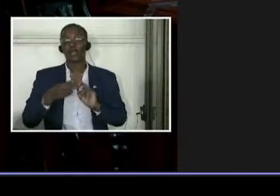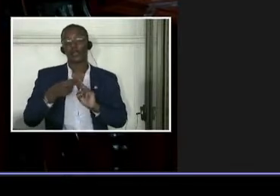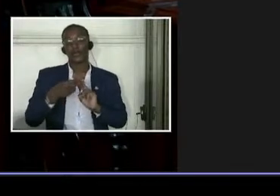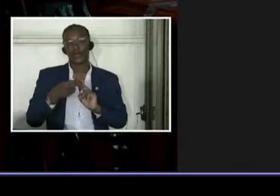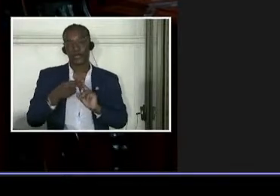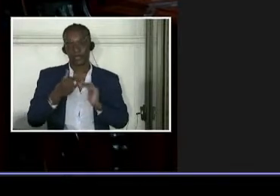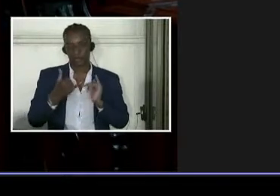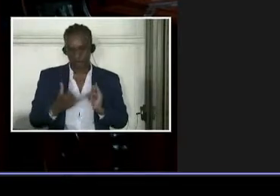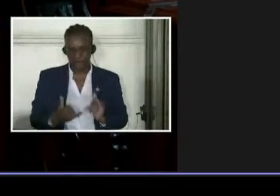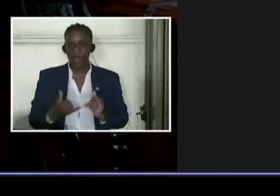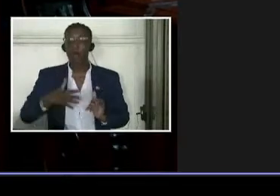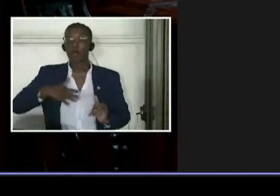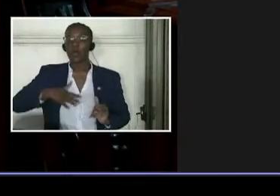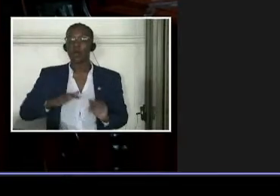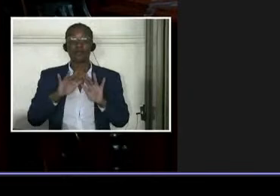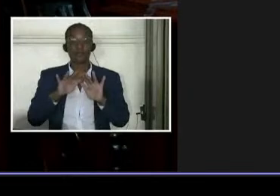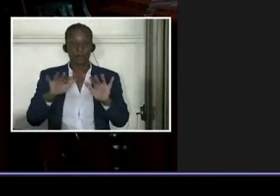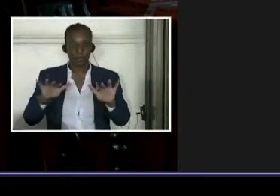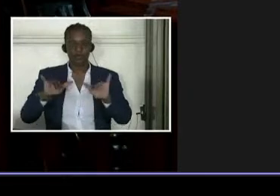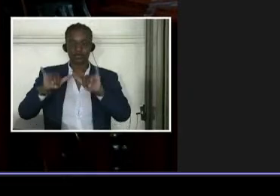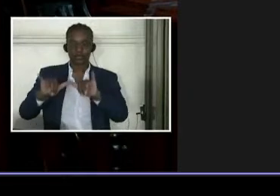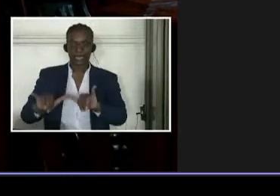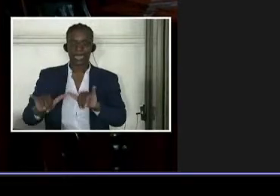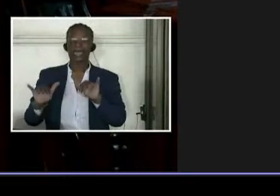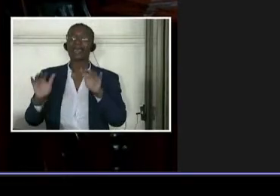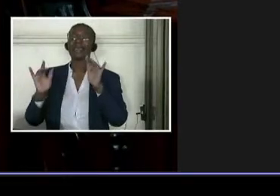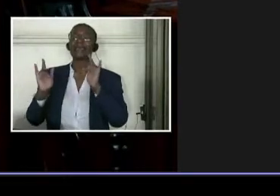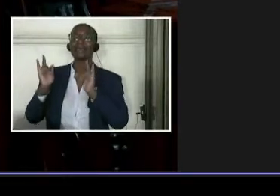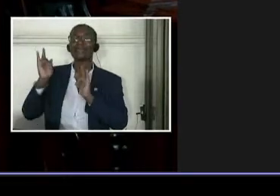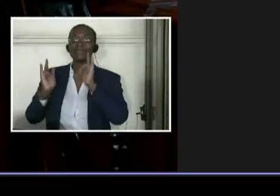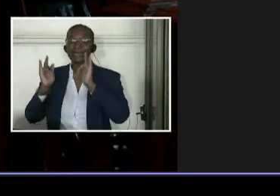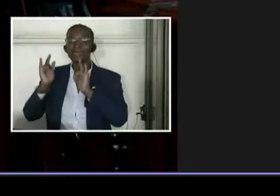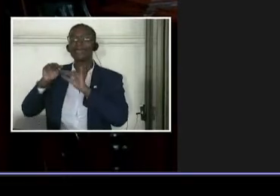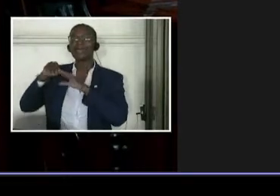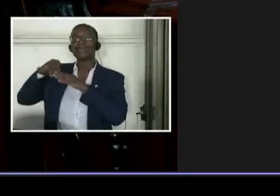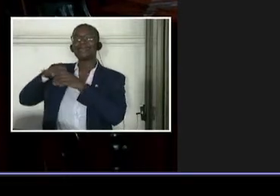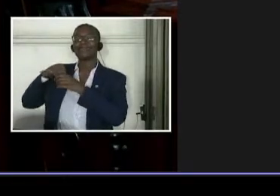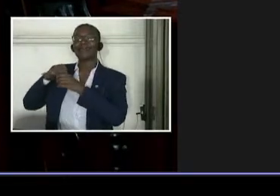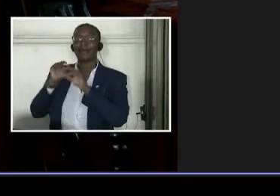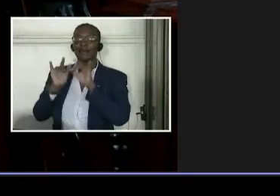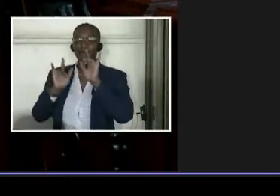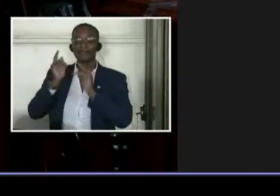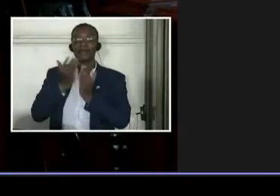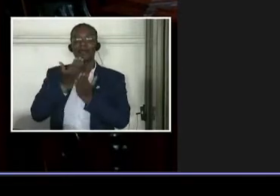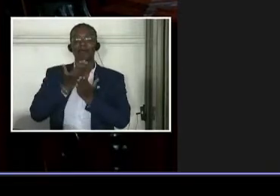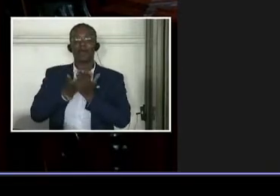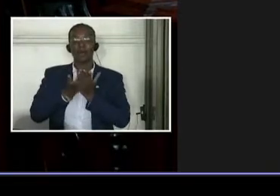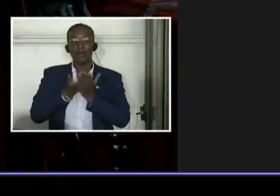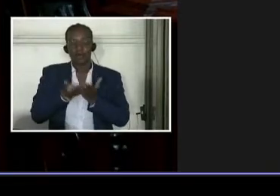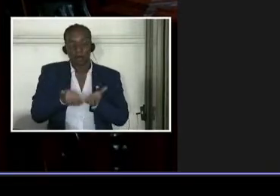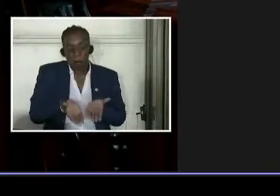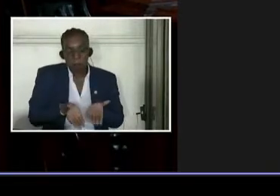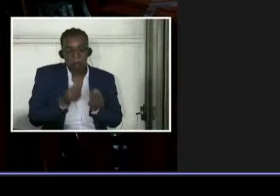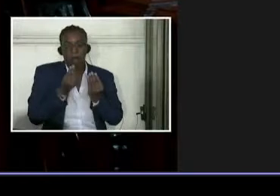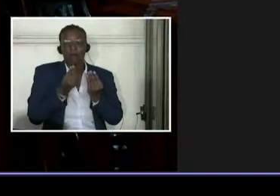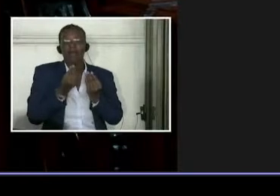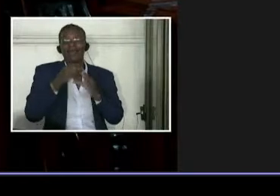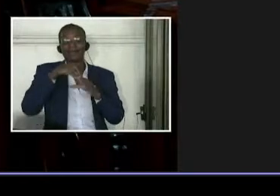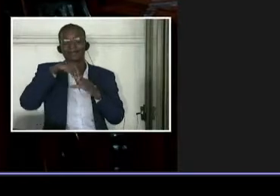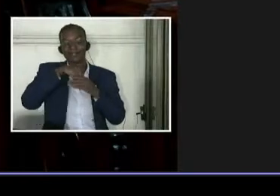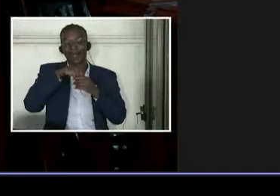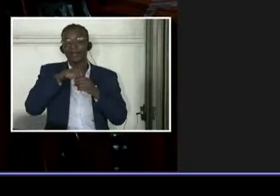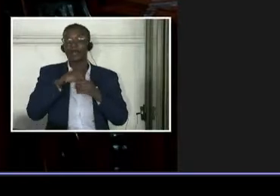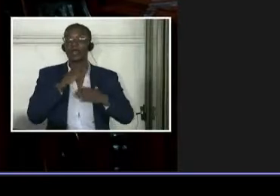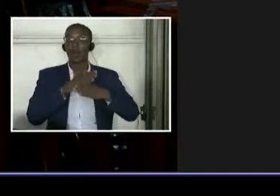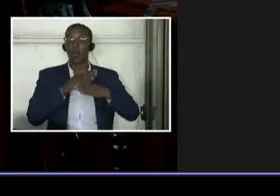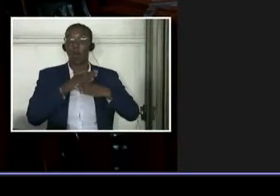our people to live within the city, Mfundisi, inside the city, so that they are able to be found closer to their